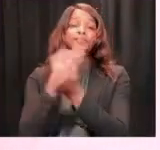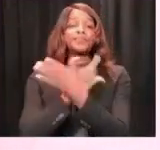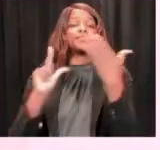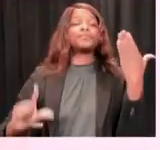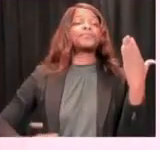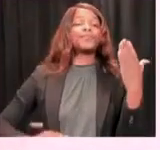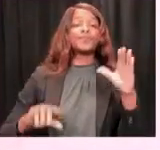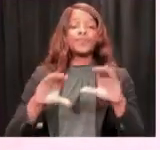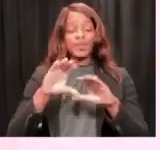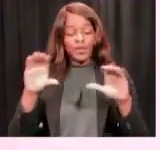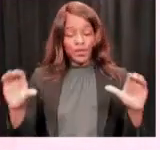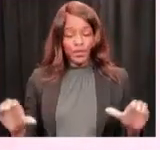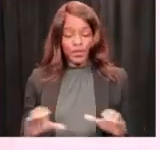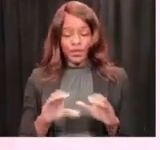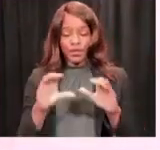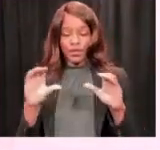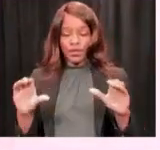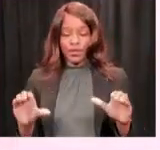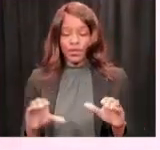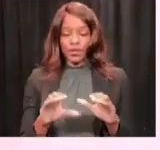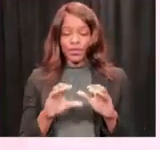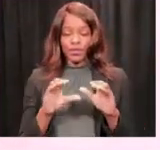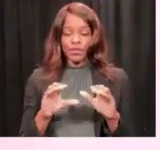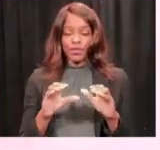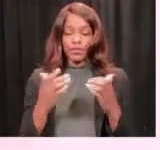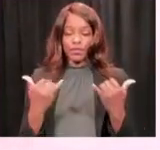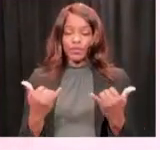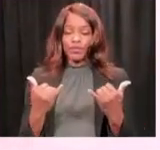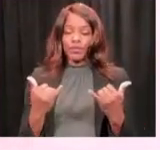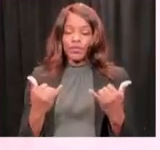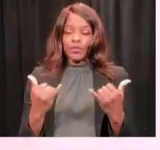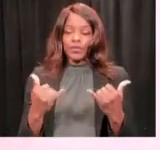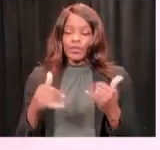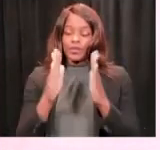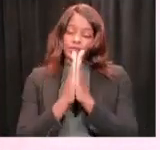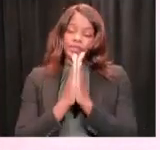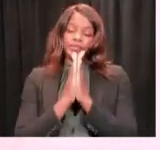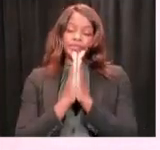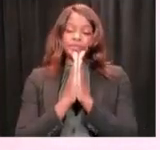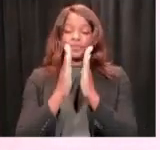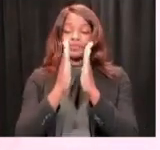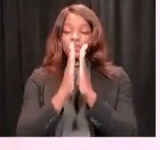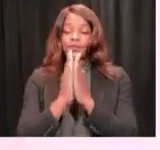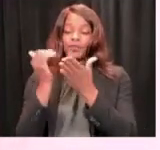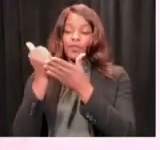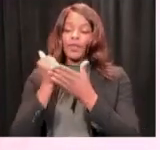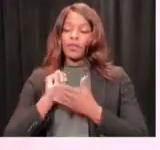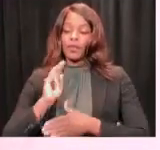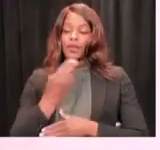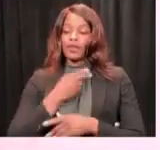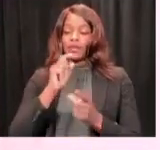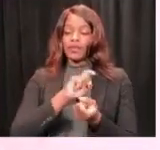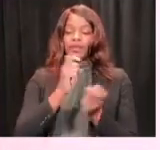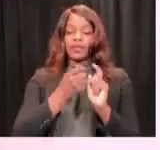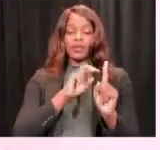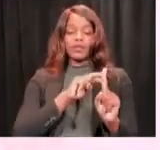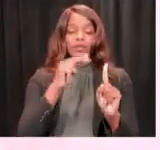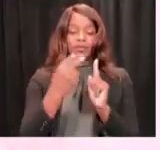Lord, do it. Father God, right now I pray. I pray that you will help us to repack our